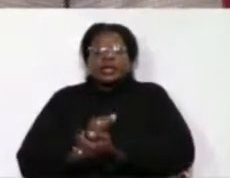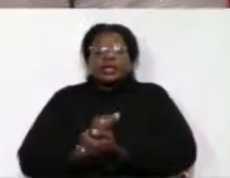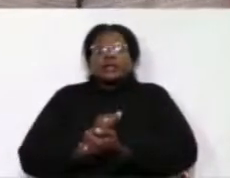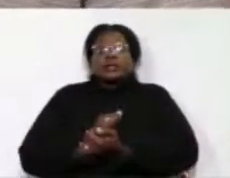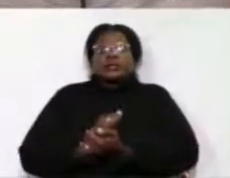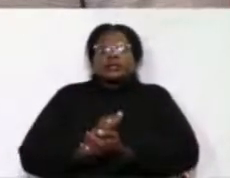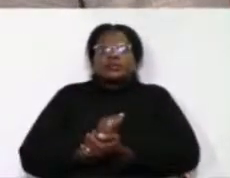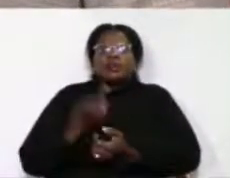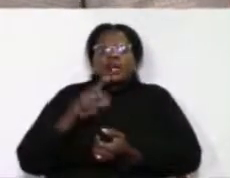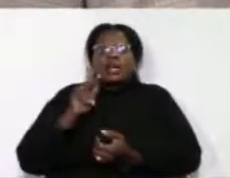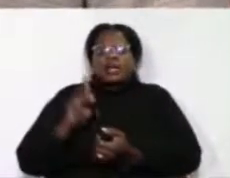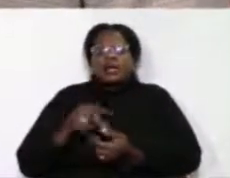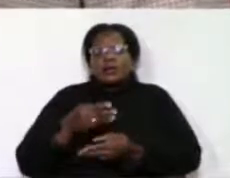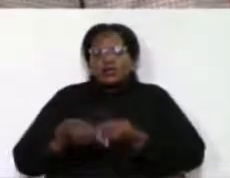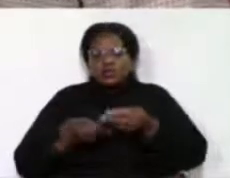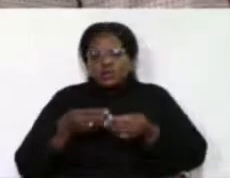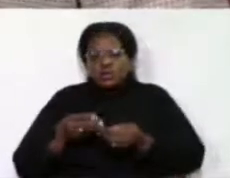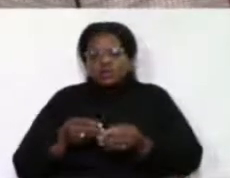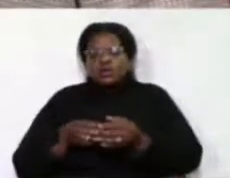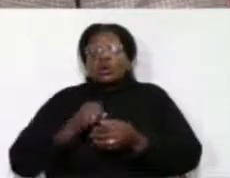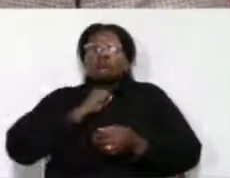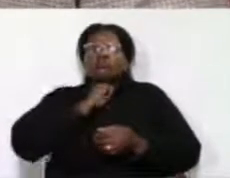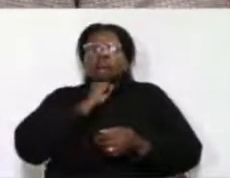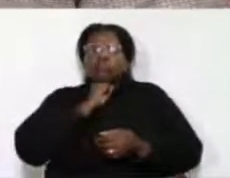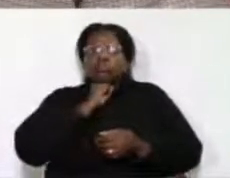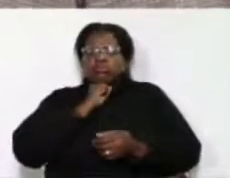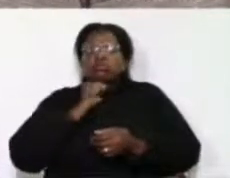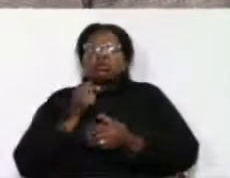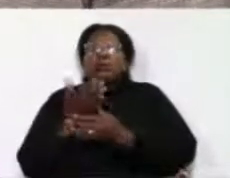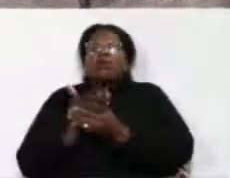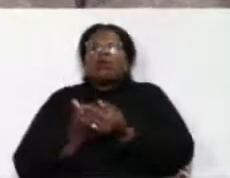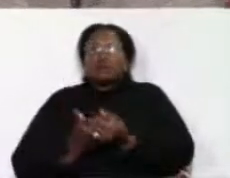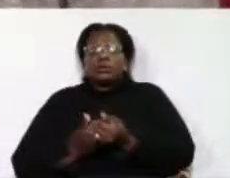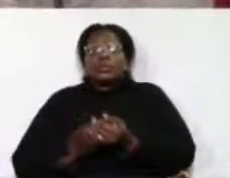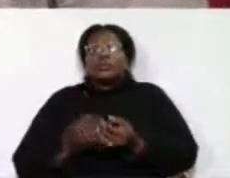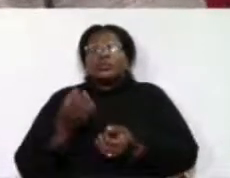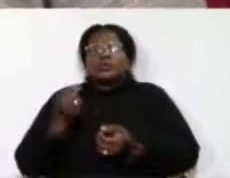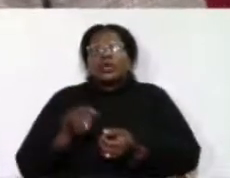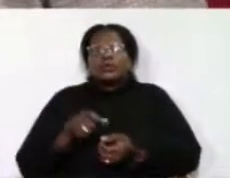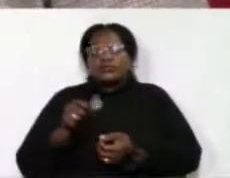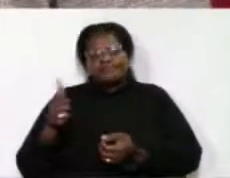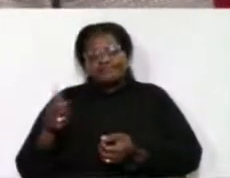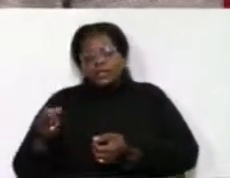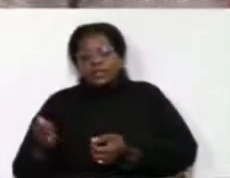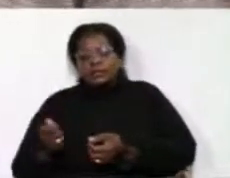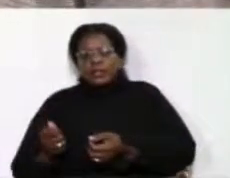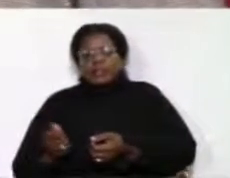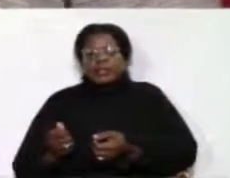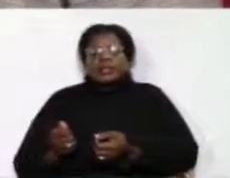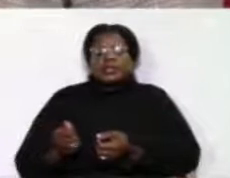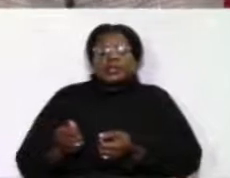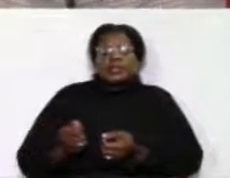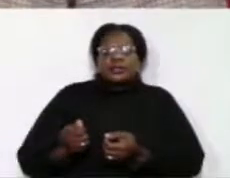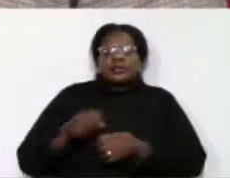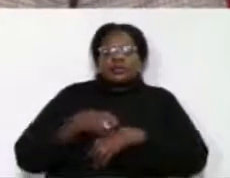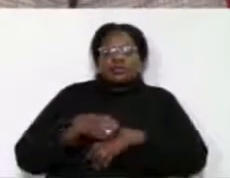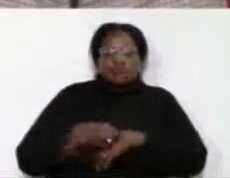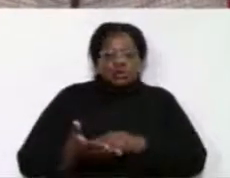also sold one of your old machines, which was an income. So that's net operating income or loss. You're down